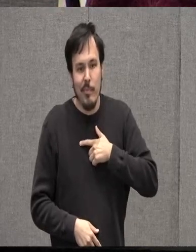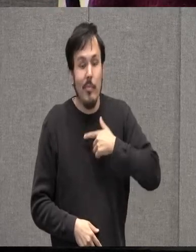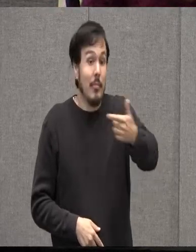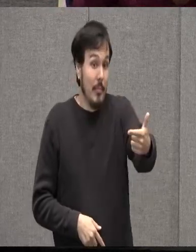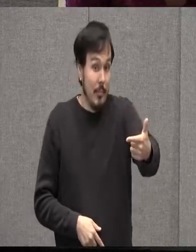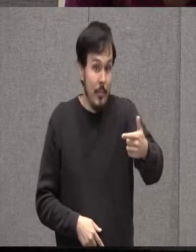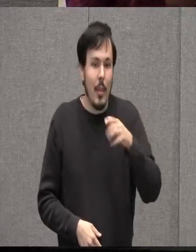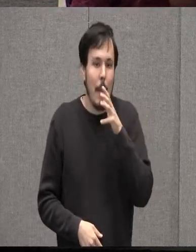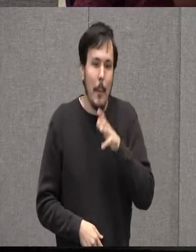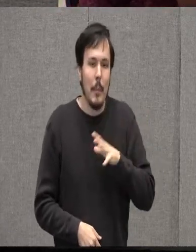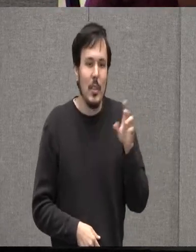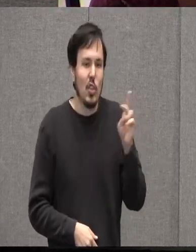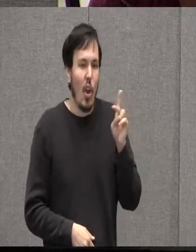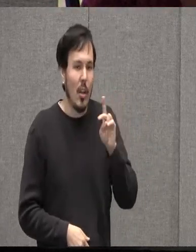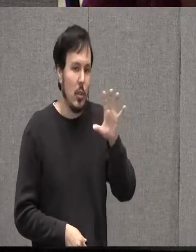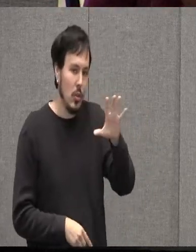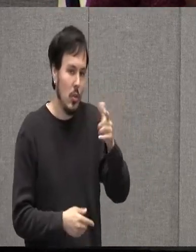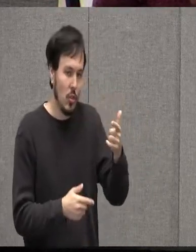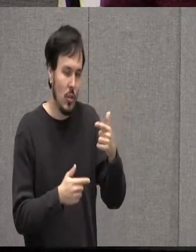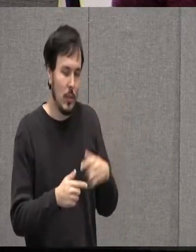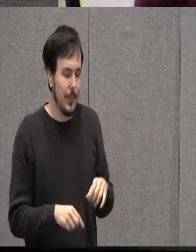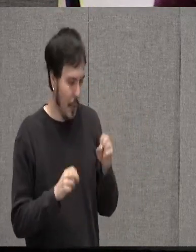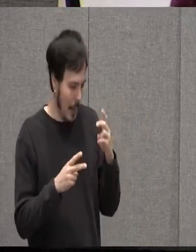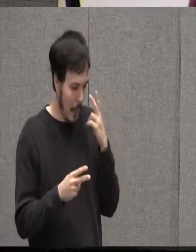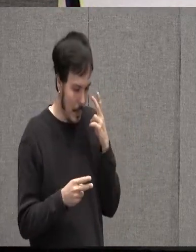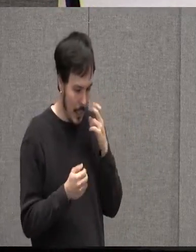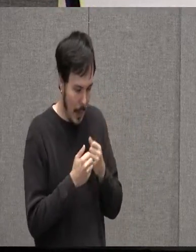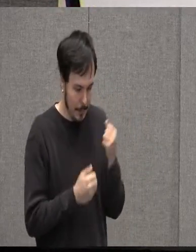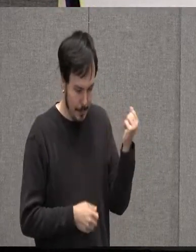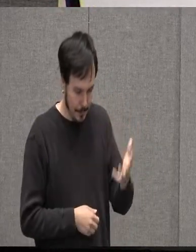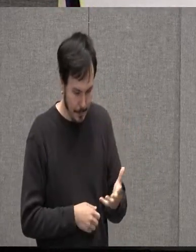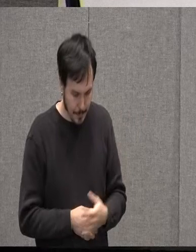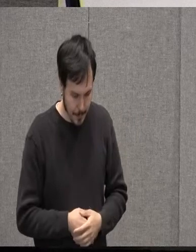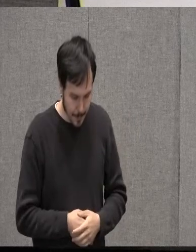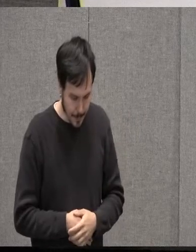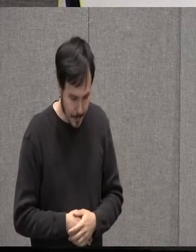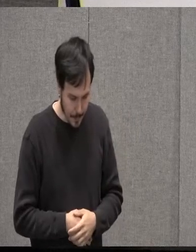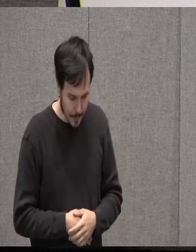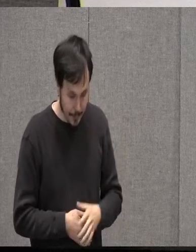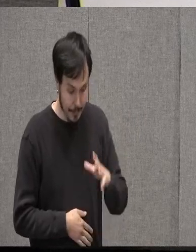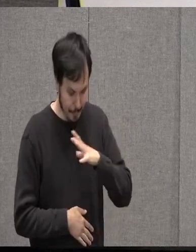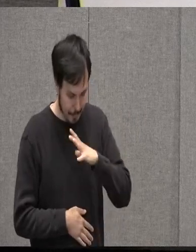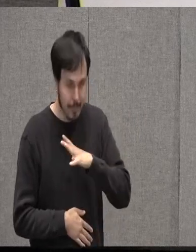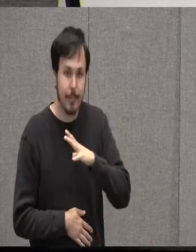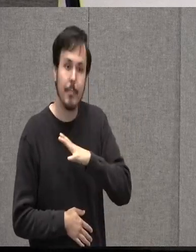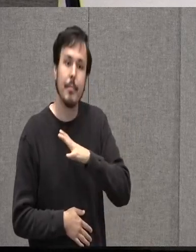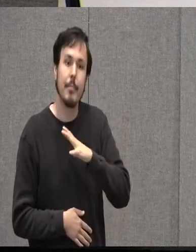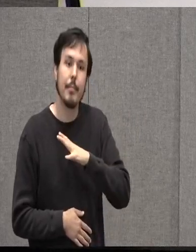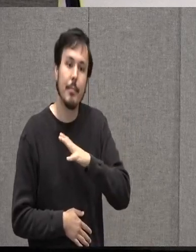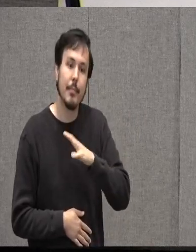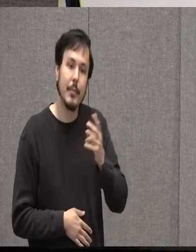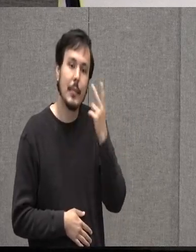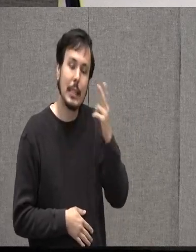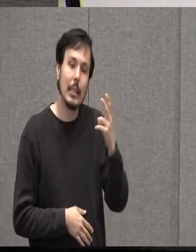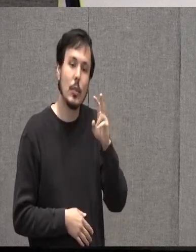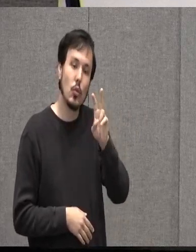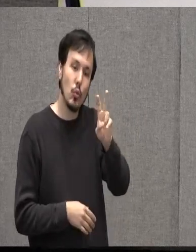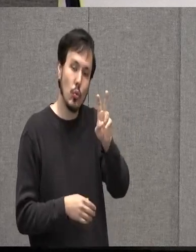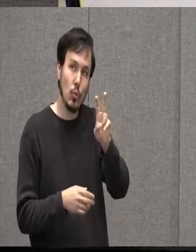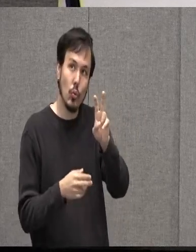then I have these other 3 dice, and I can take the 200 points and stop there for right now in this round, or I can roll these other